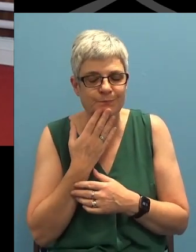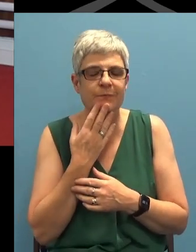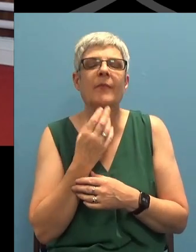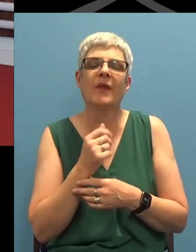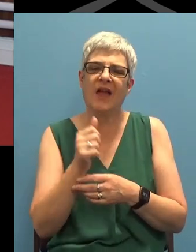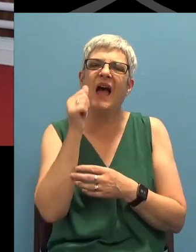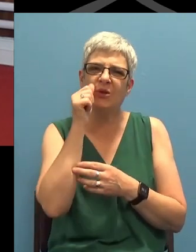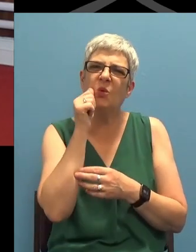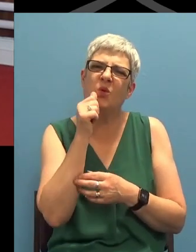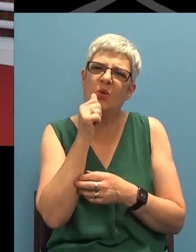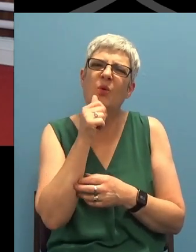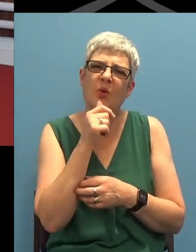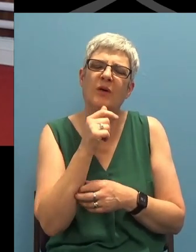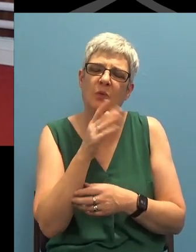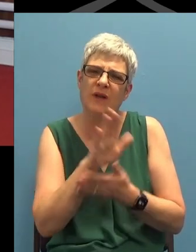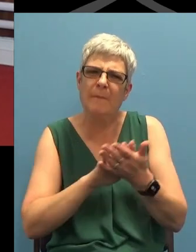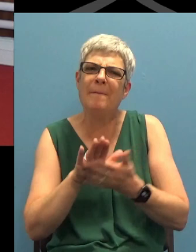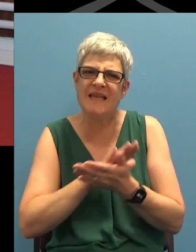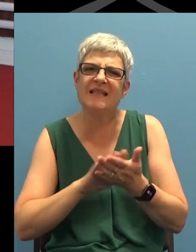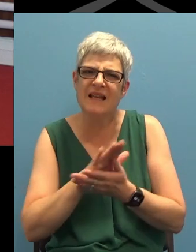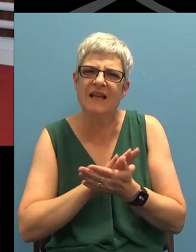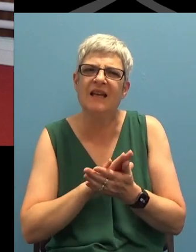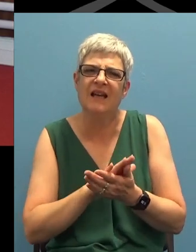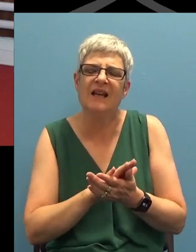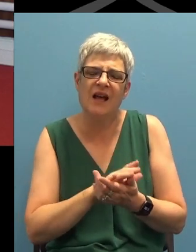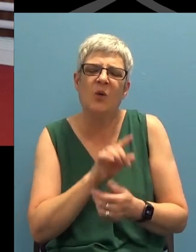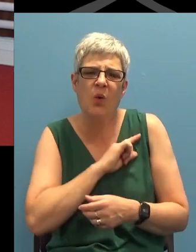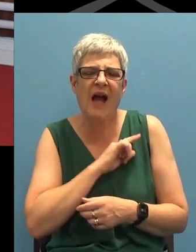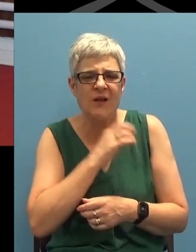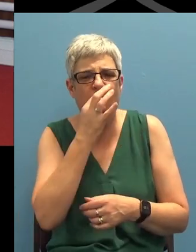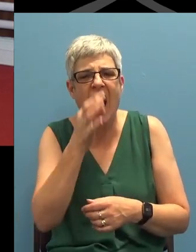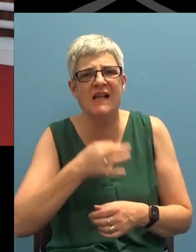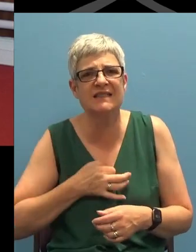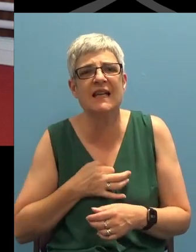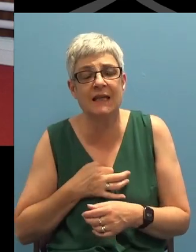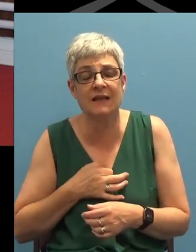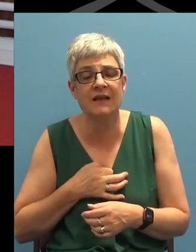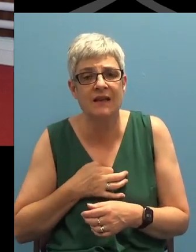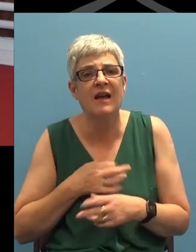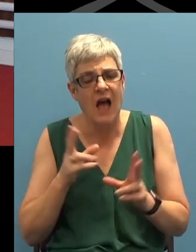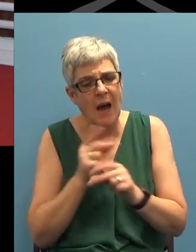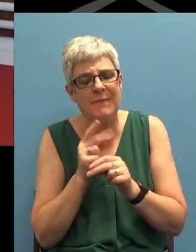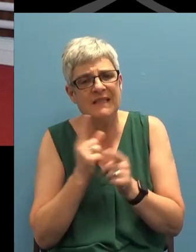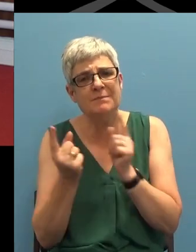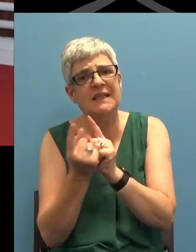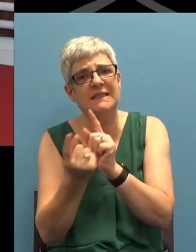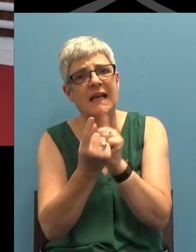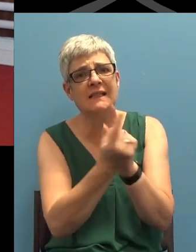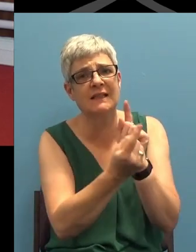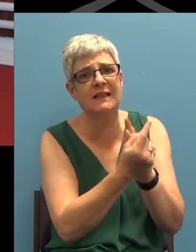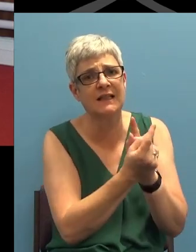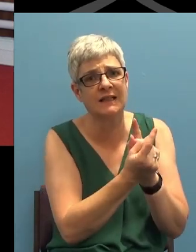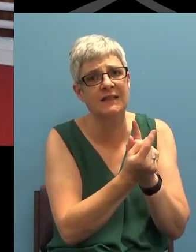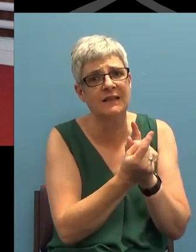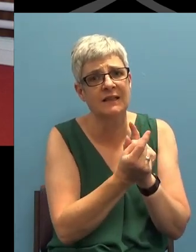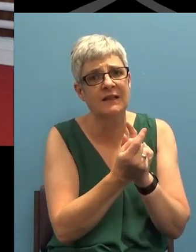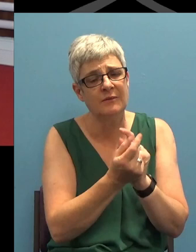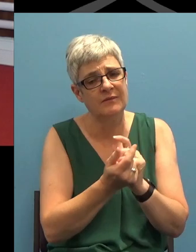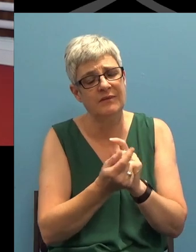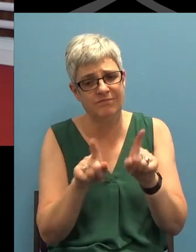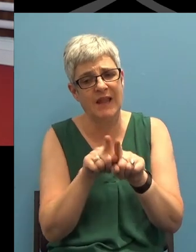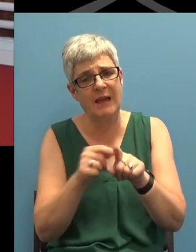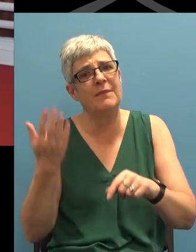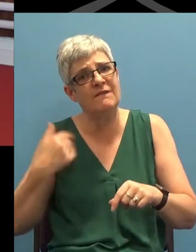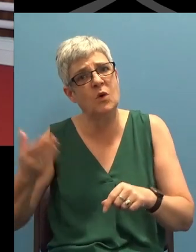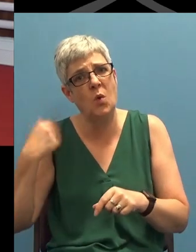Now, I know what folks mean, and I know what you're asking and why you're asking it, and I too miss meeting together in the ways that we once did